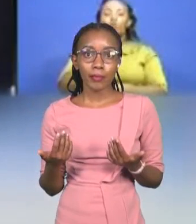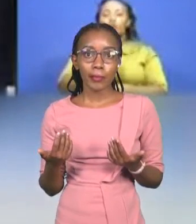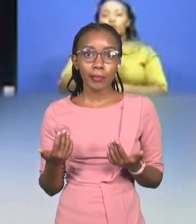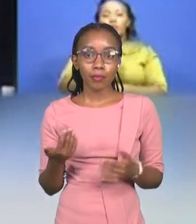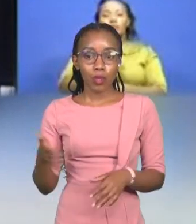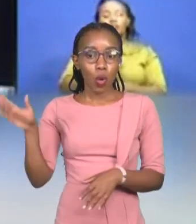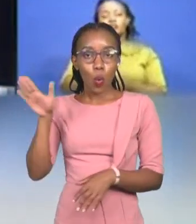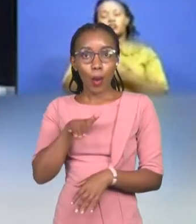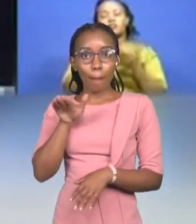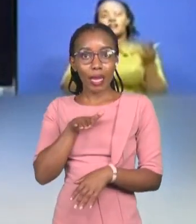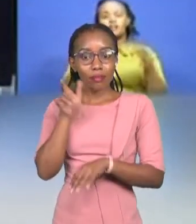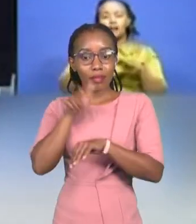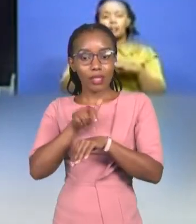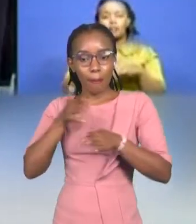birth.